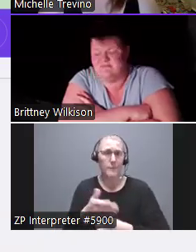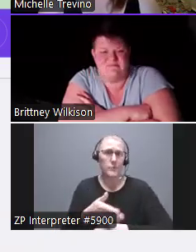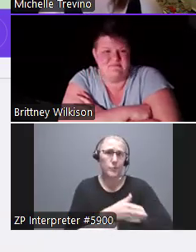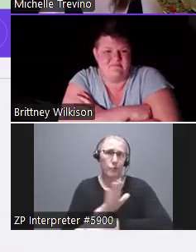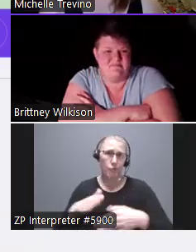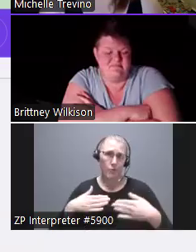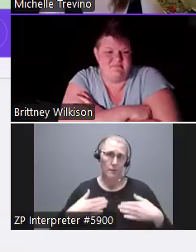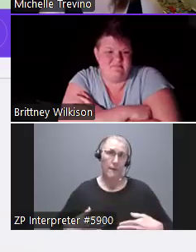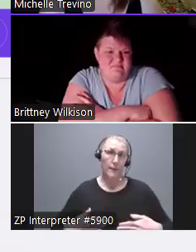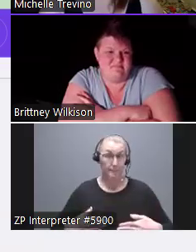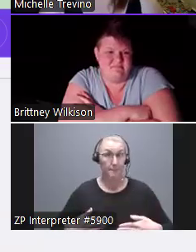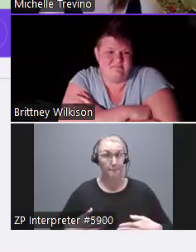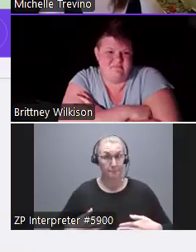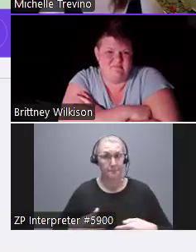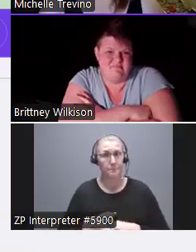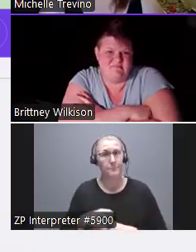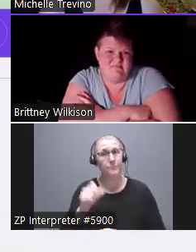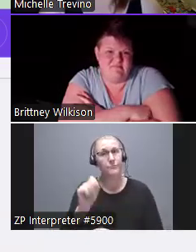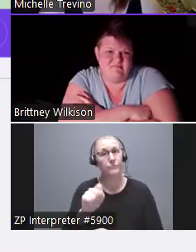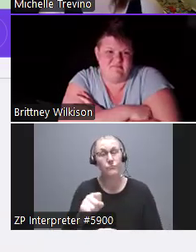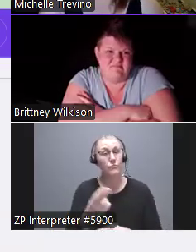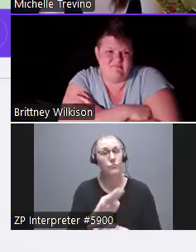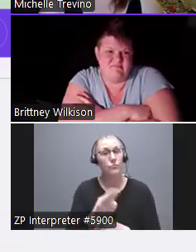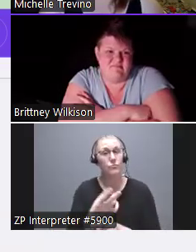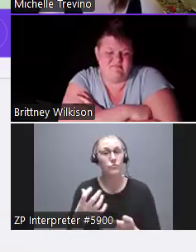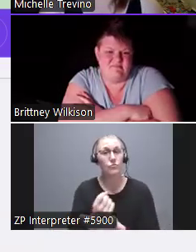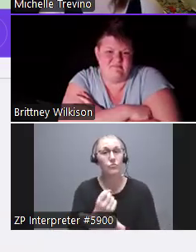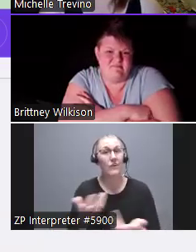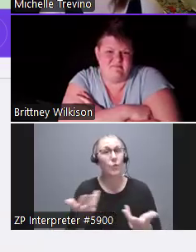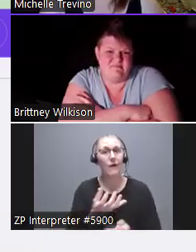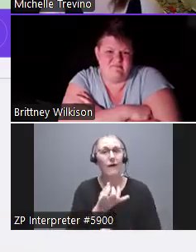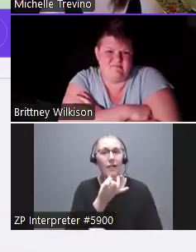because it uses light